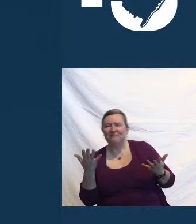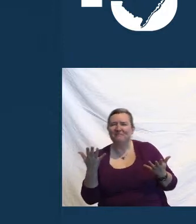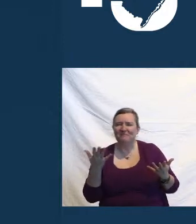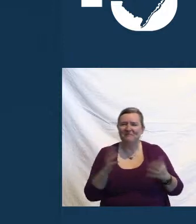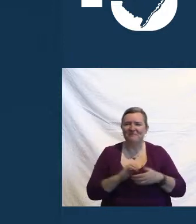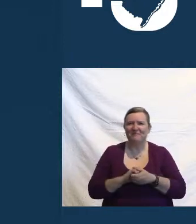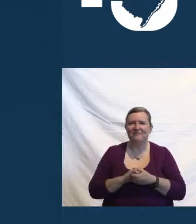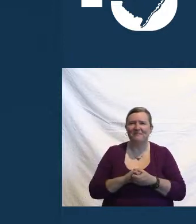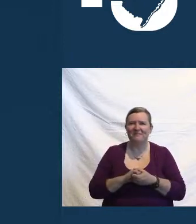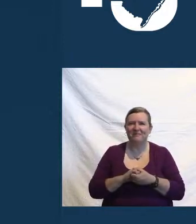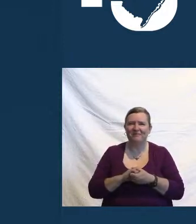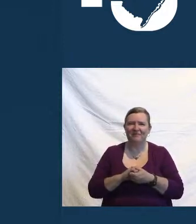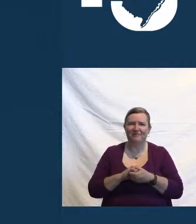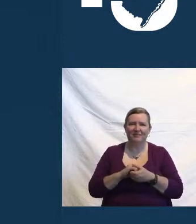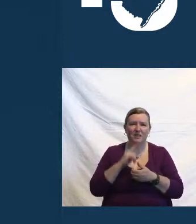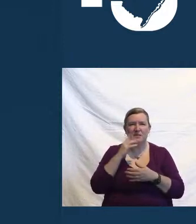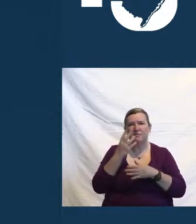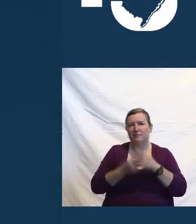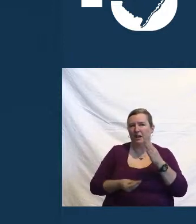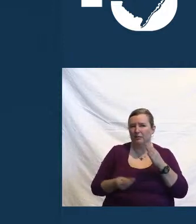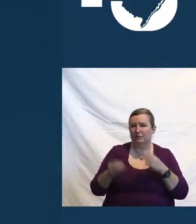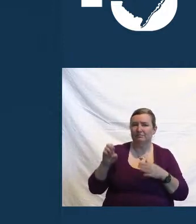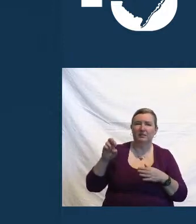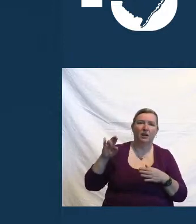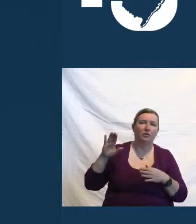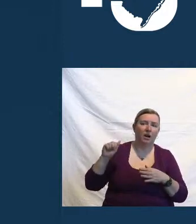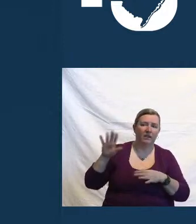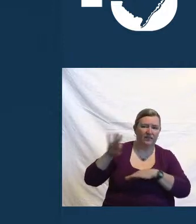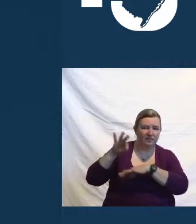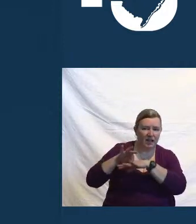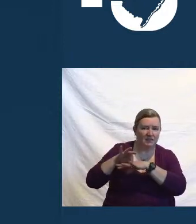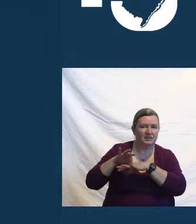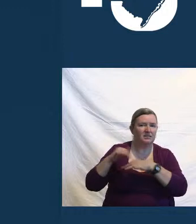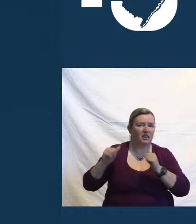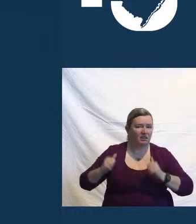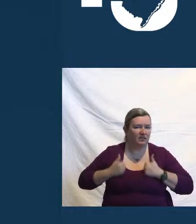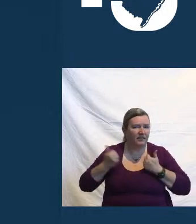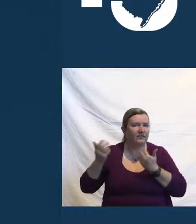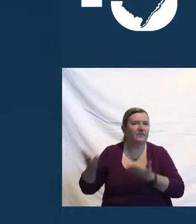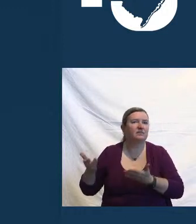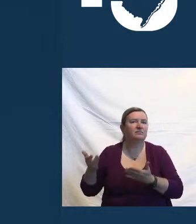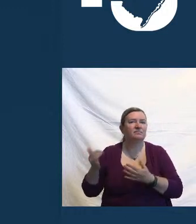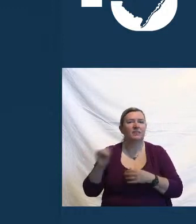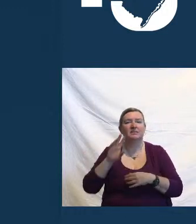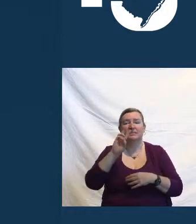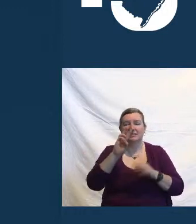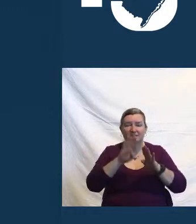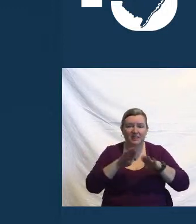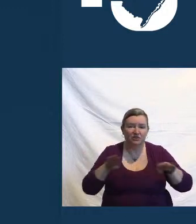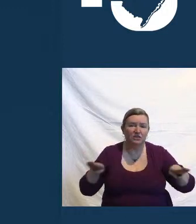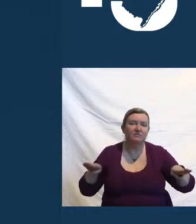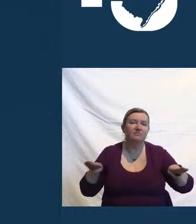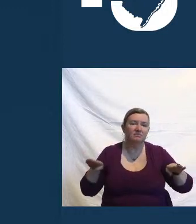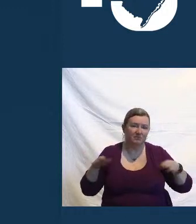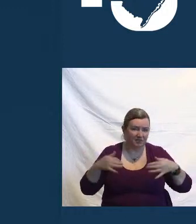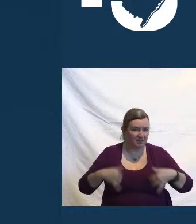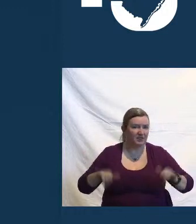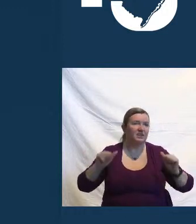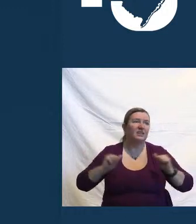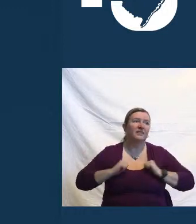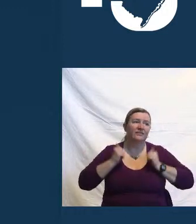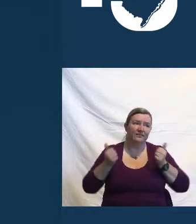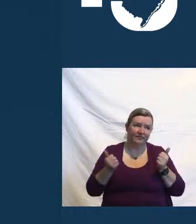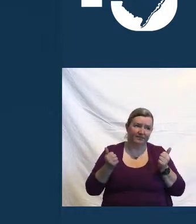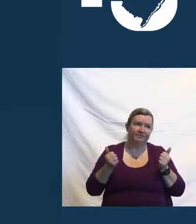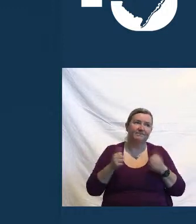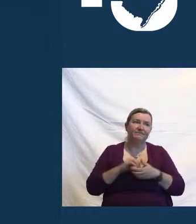fiancée, Erica, behind, he also leaves behind 6 children, Ariana, Ariel Jr., Adriel, and Alexandra, and then